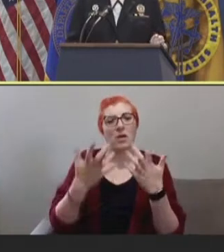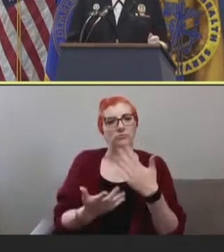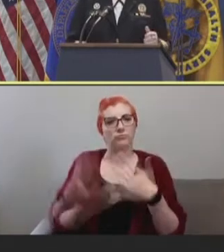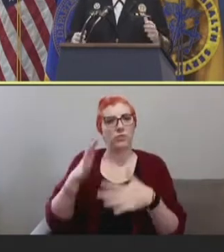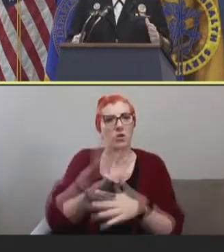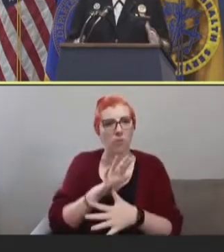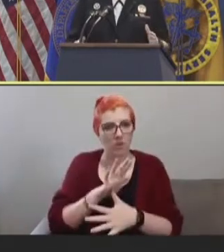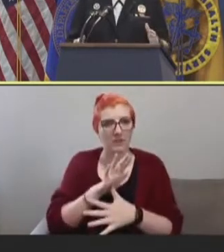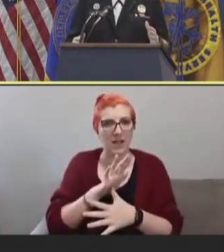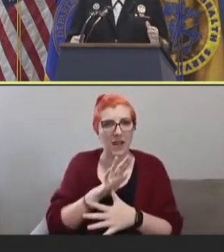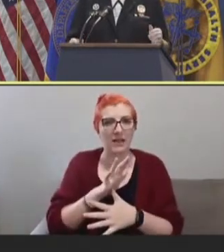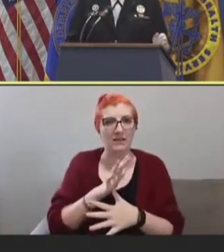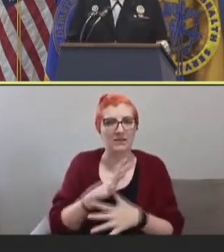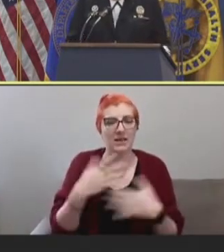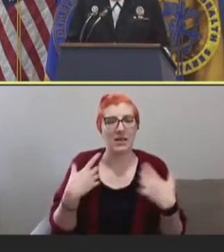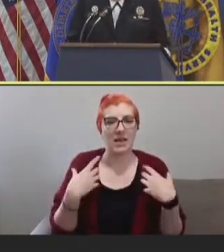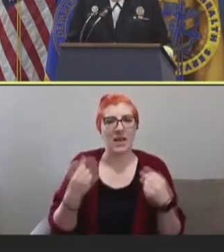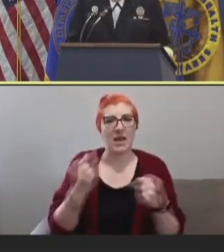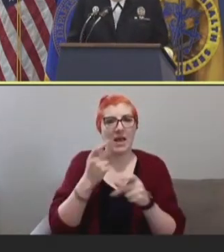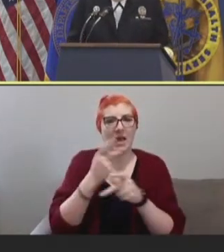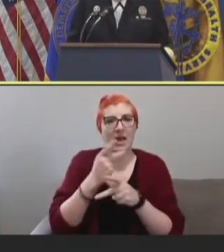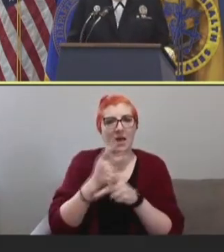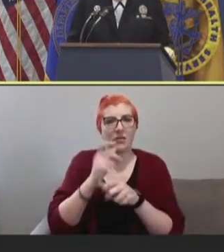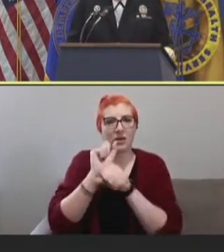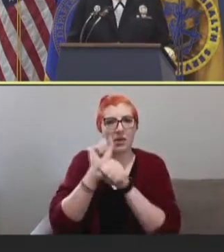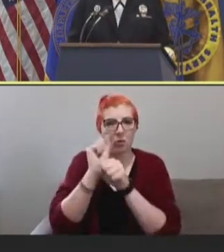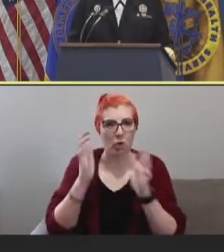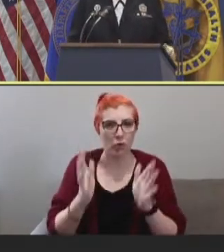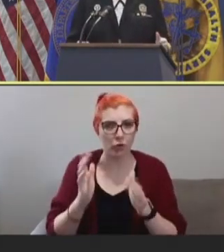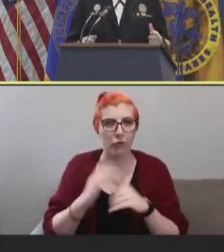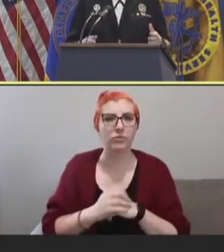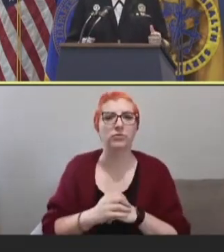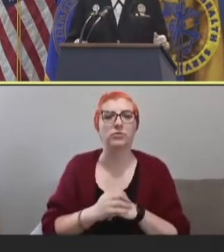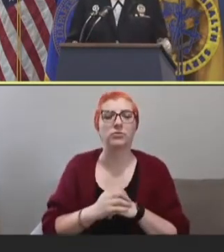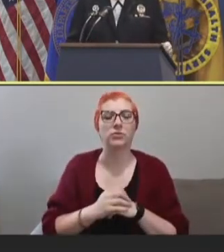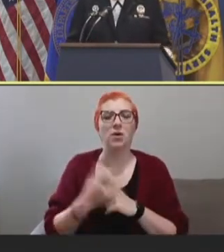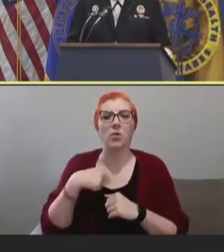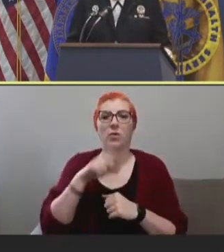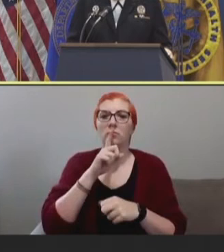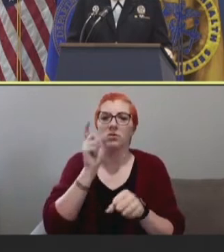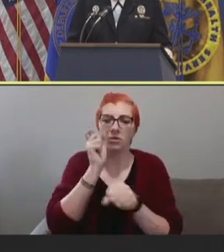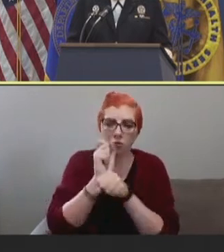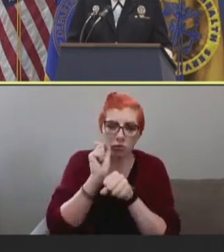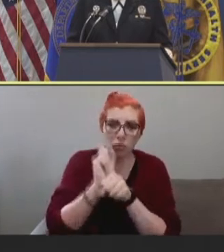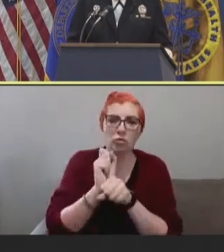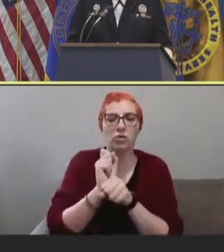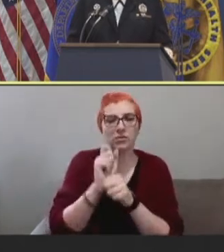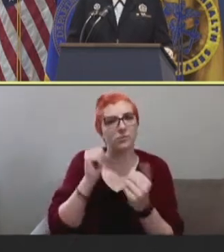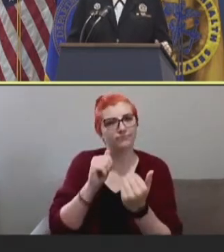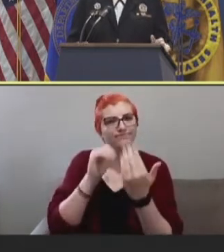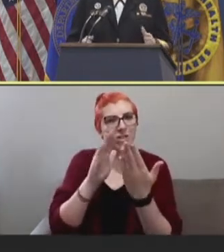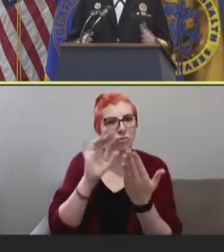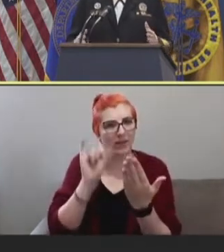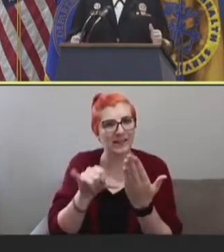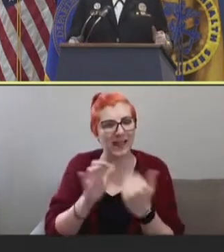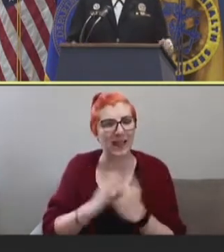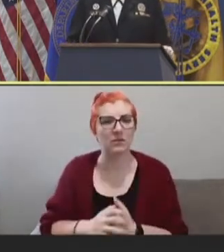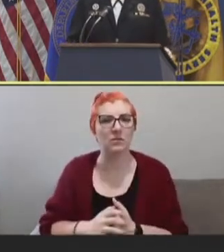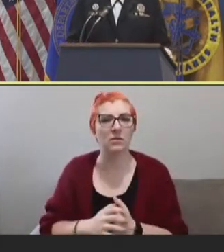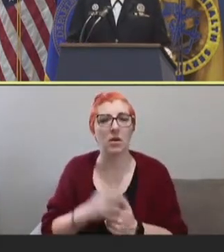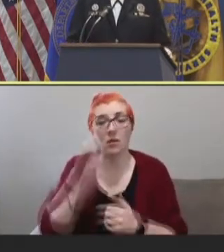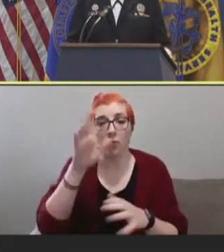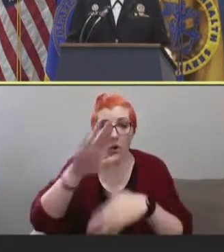workers, healthcare workers, and public health workers. And we're really working to address this. So, you know, for all of